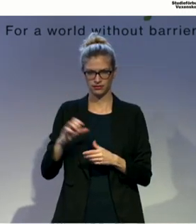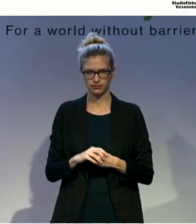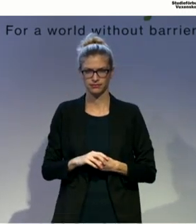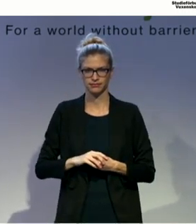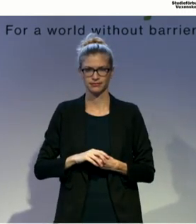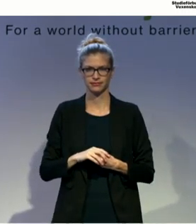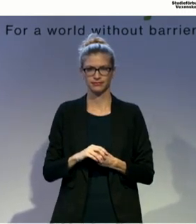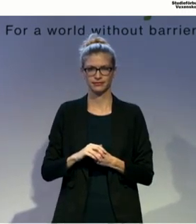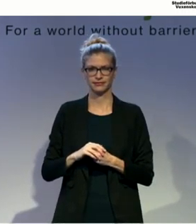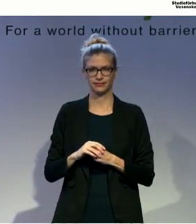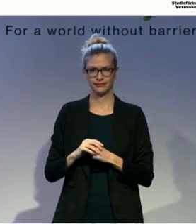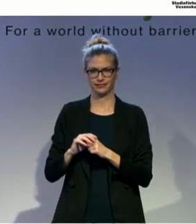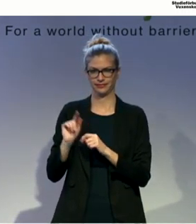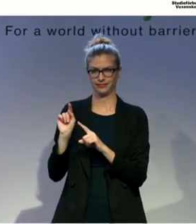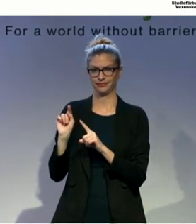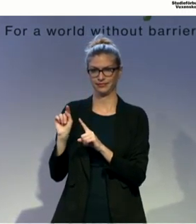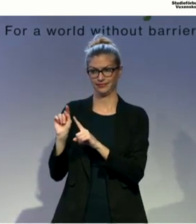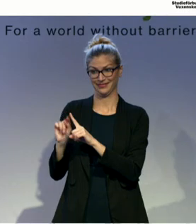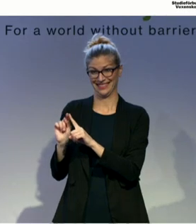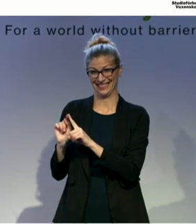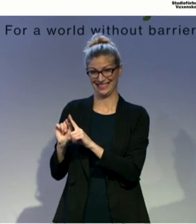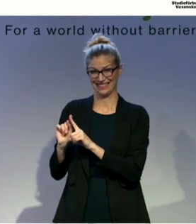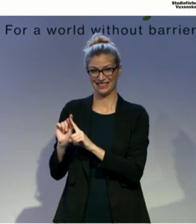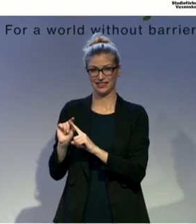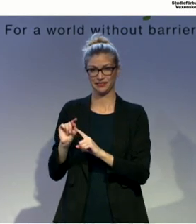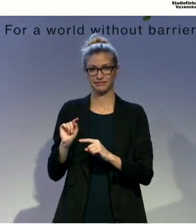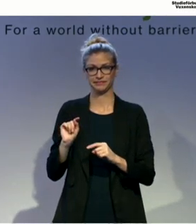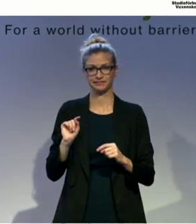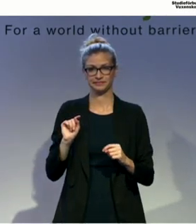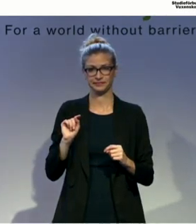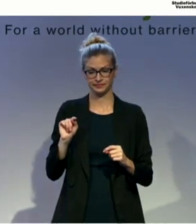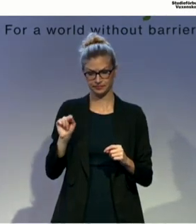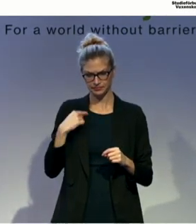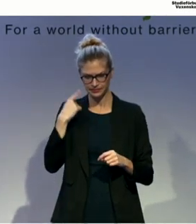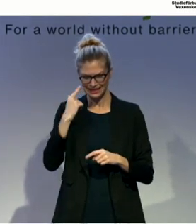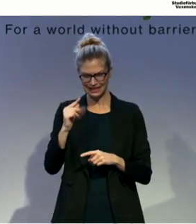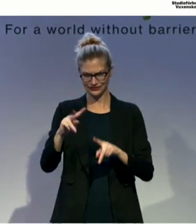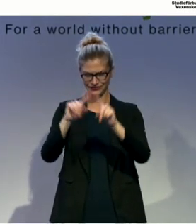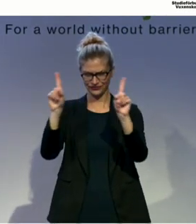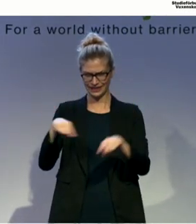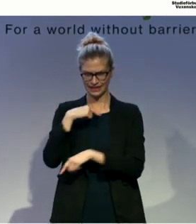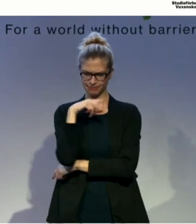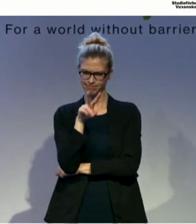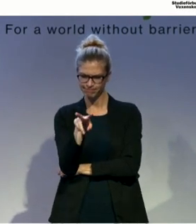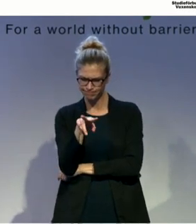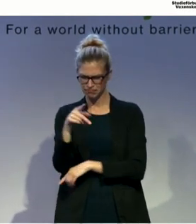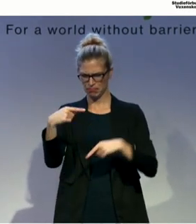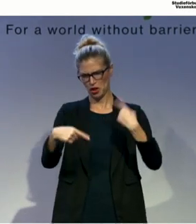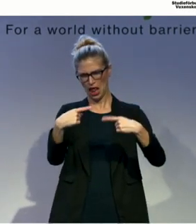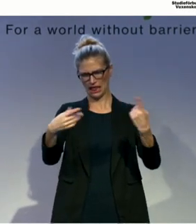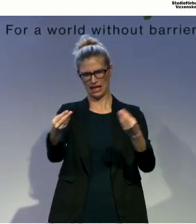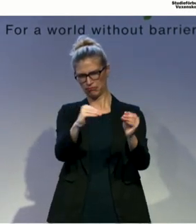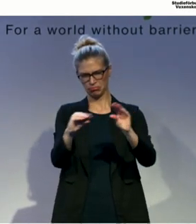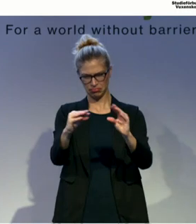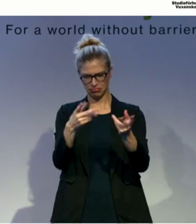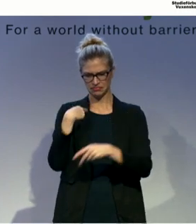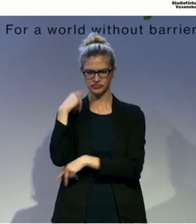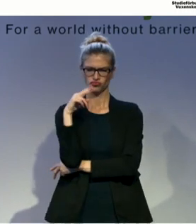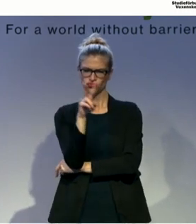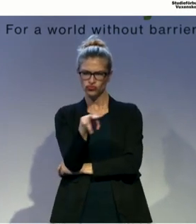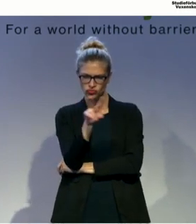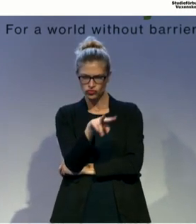it with a notebook at hand. And when a politician is interviewed saying something difficult, difficult for no